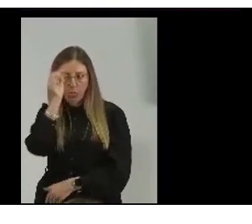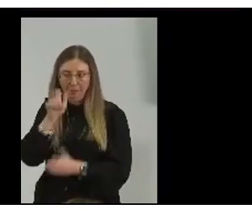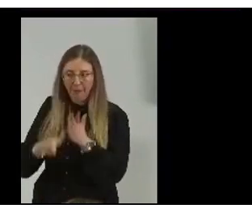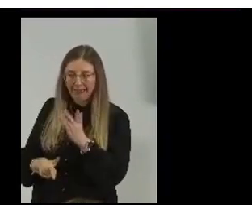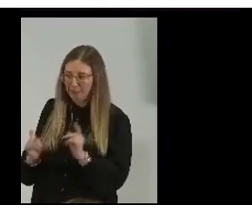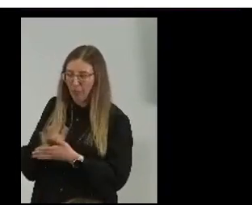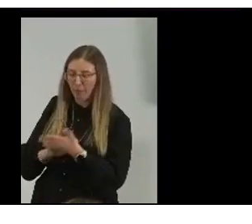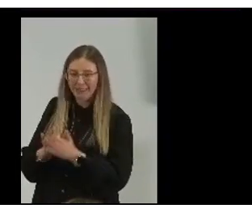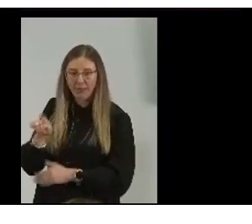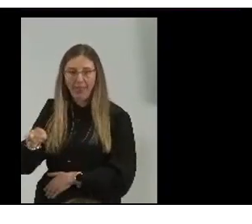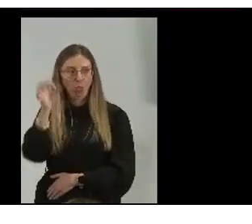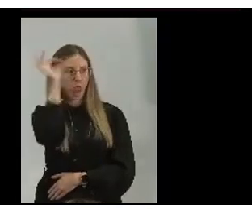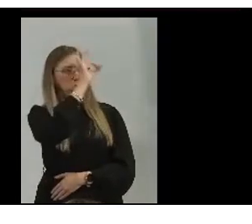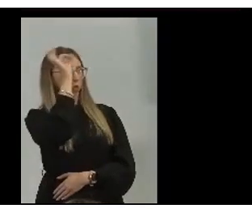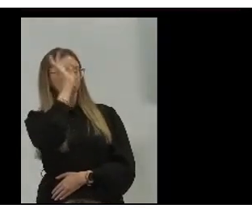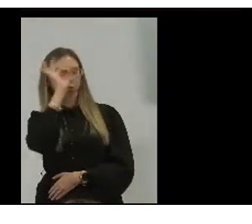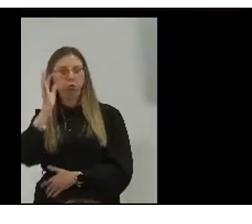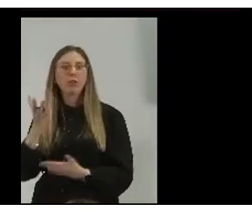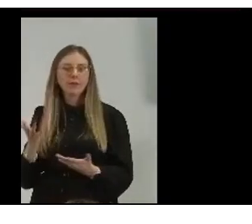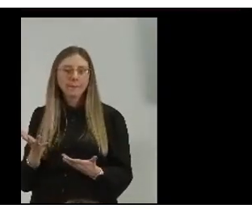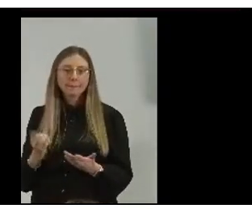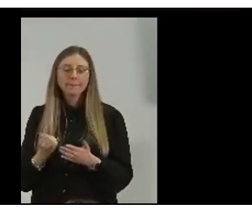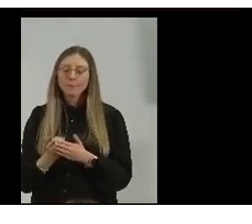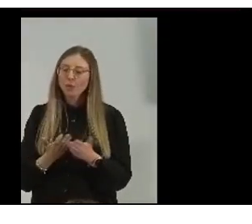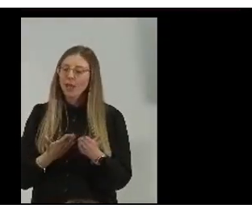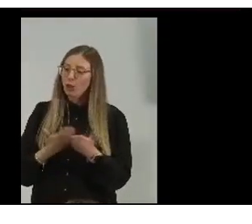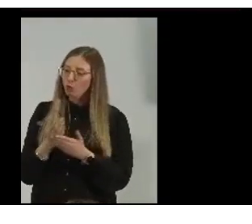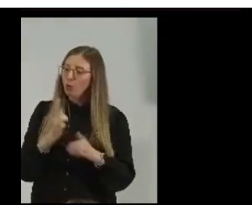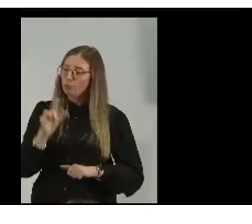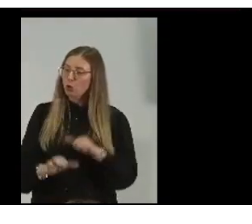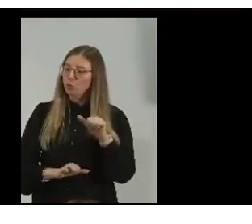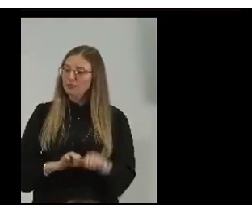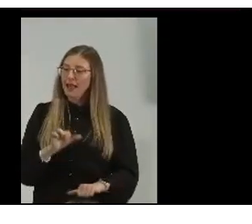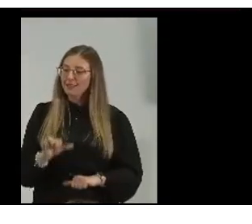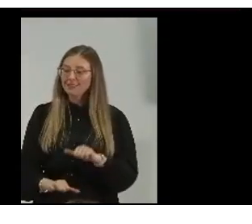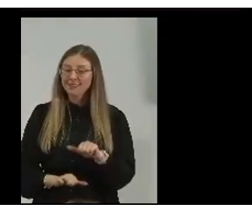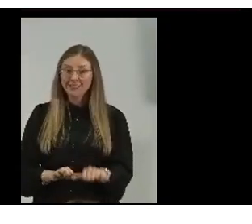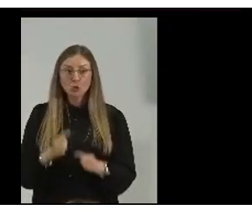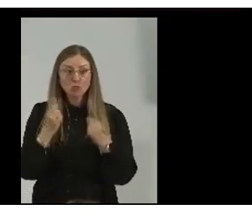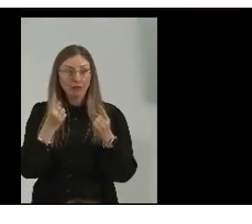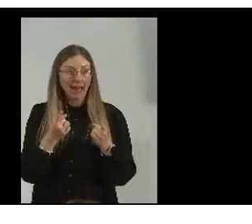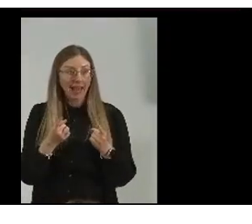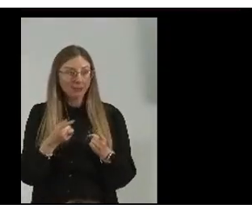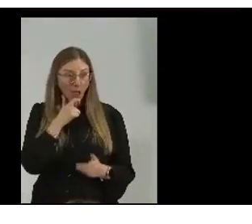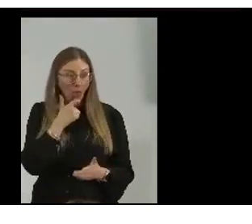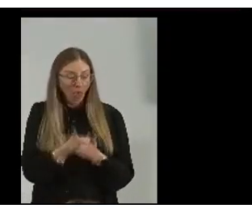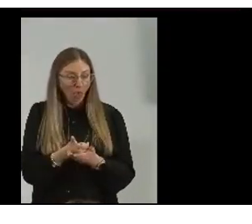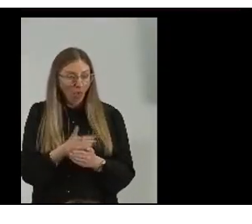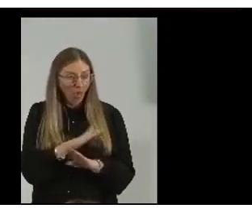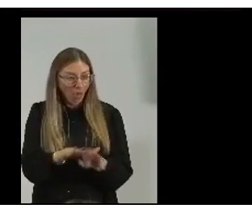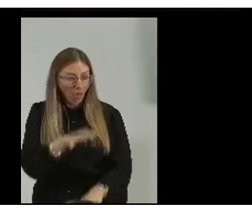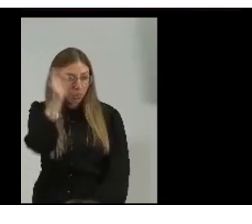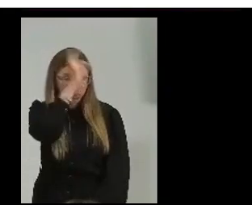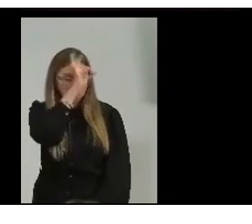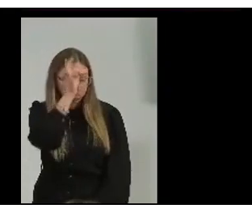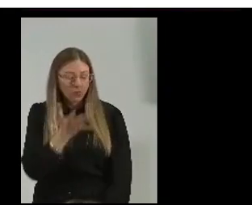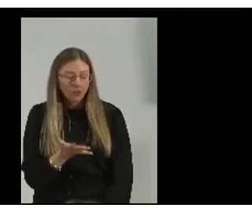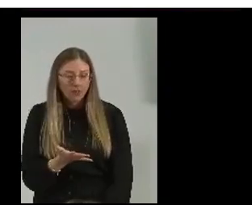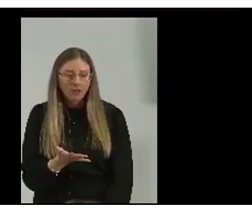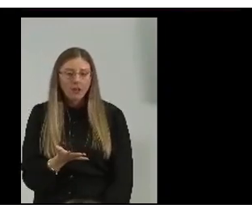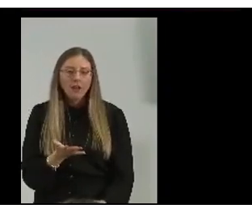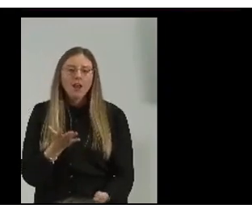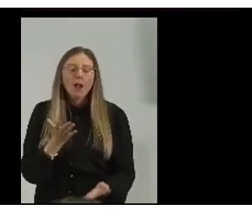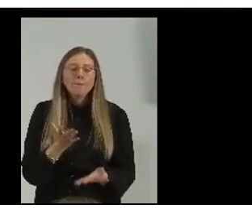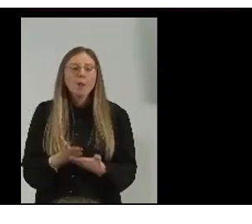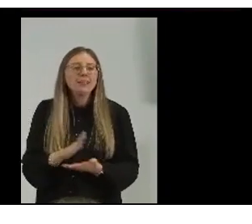disability even means. But along the process, you realize how much people don't know about disability, but it's from a